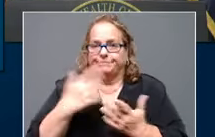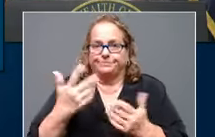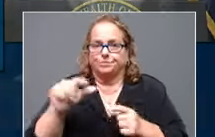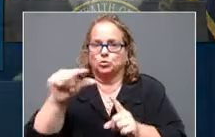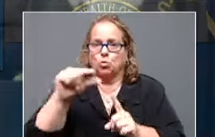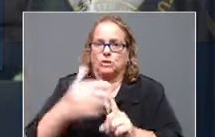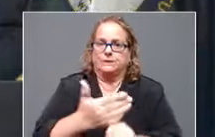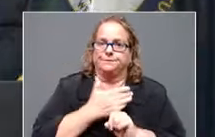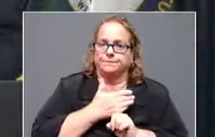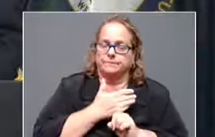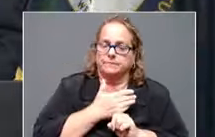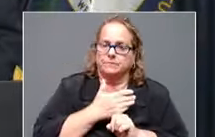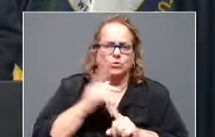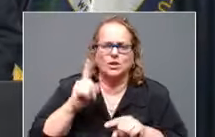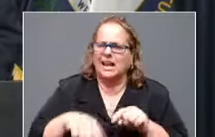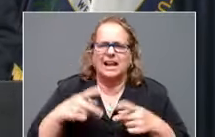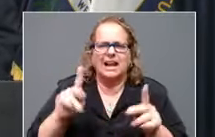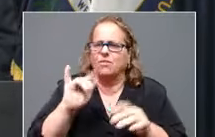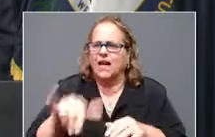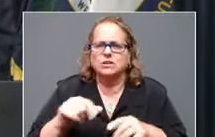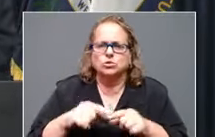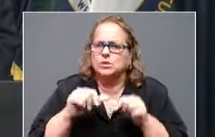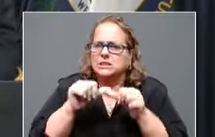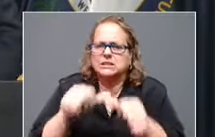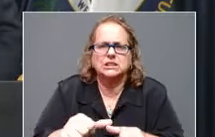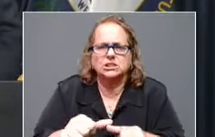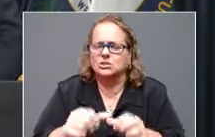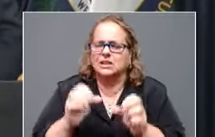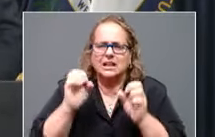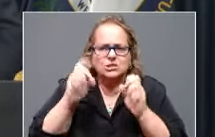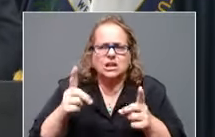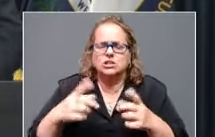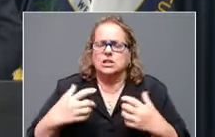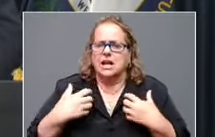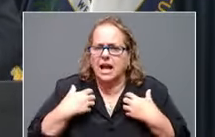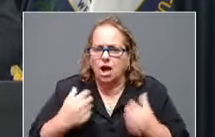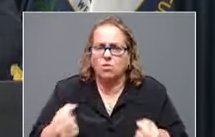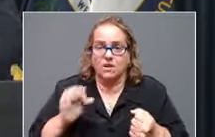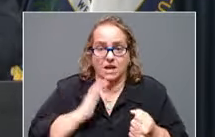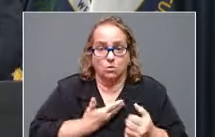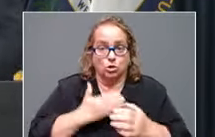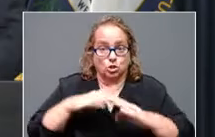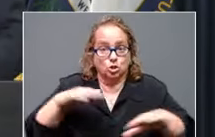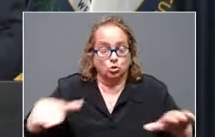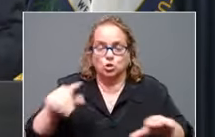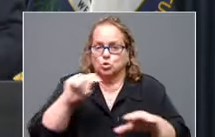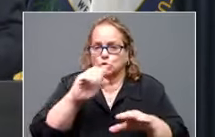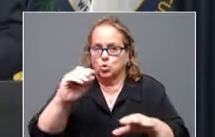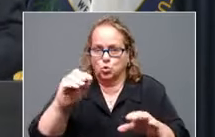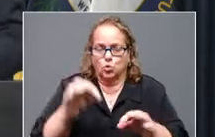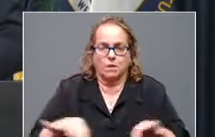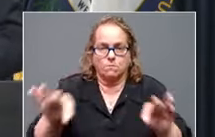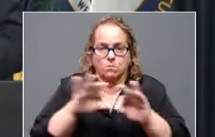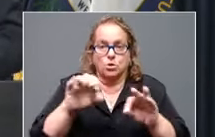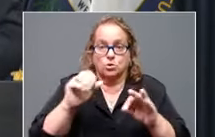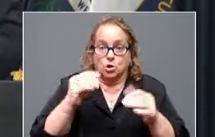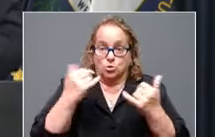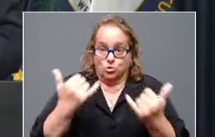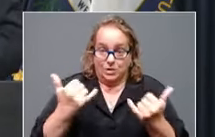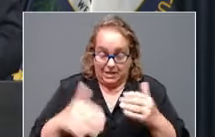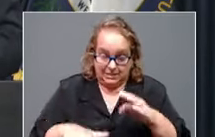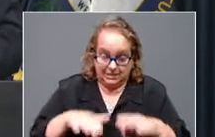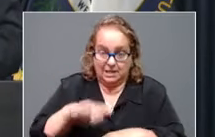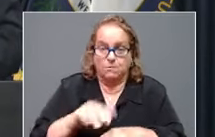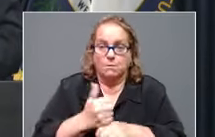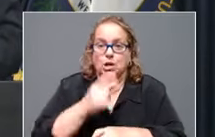through 12 schools as well as child care. Today's action is also not only supported